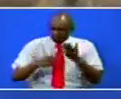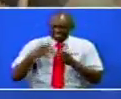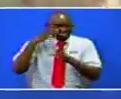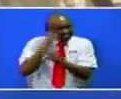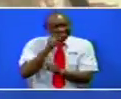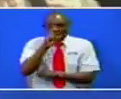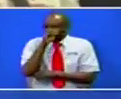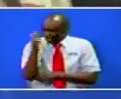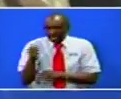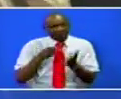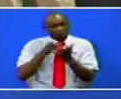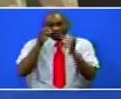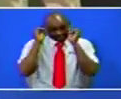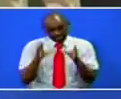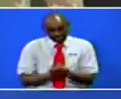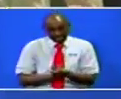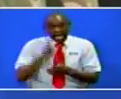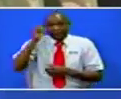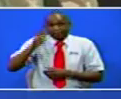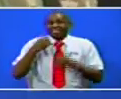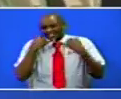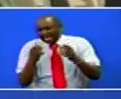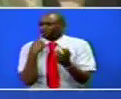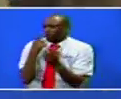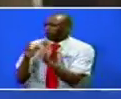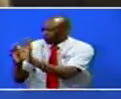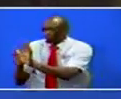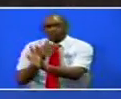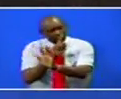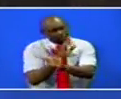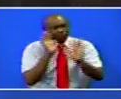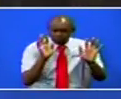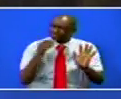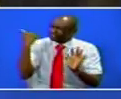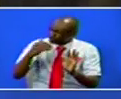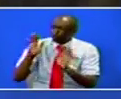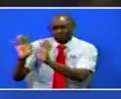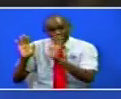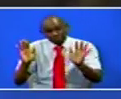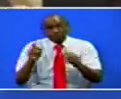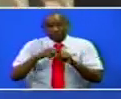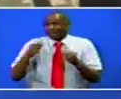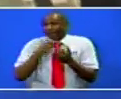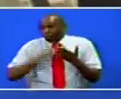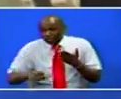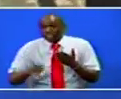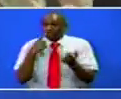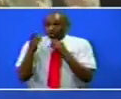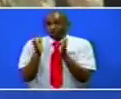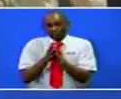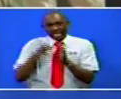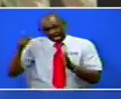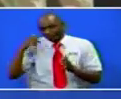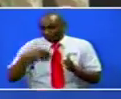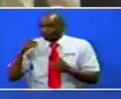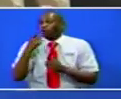and dishonesty the mp tried to speak to the two teams urging them to stop the fighting he then went on to speak to the few elders